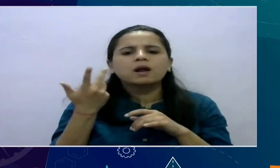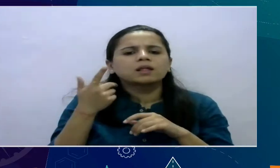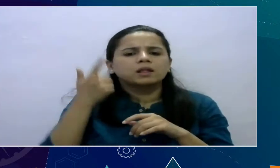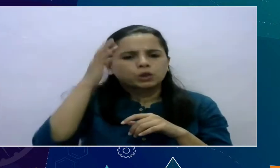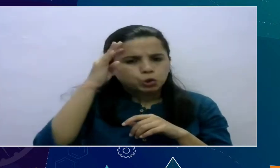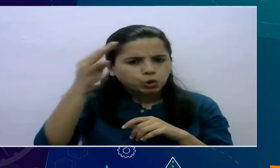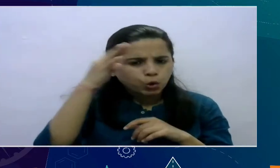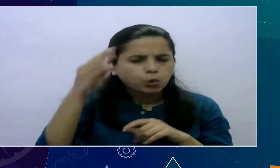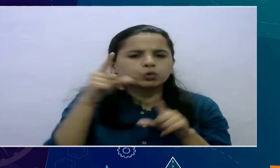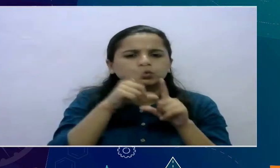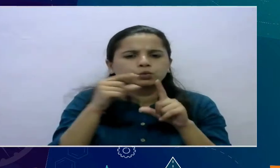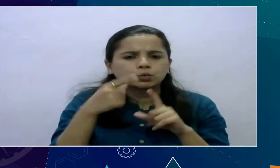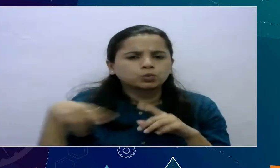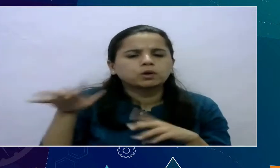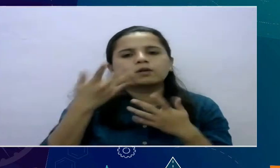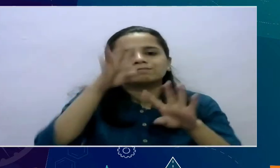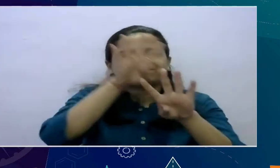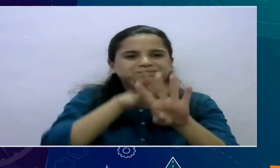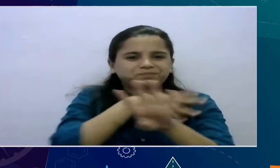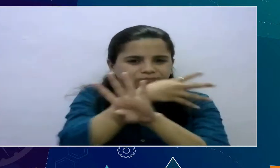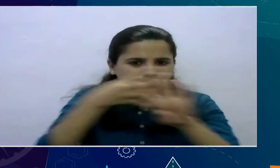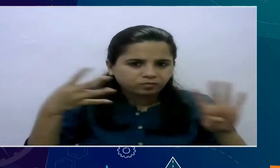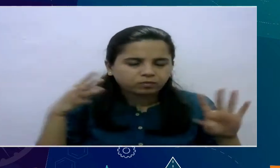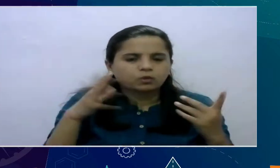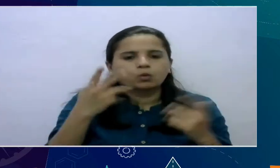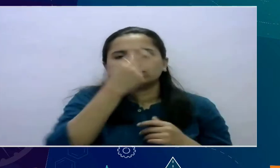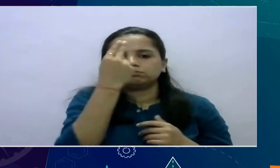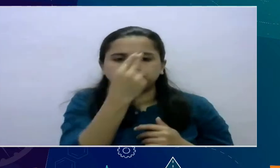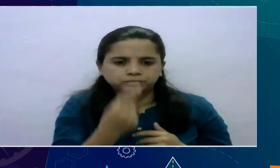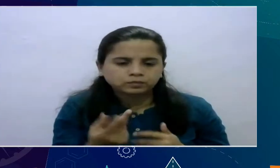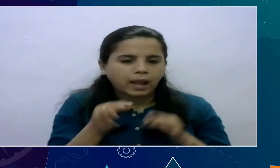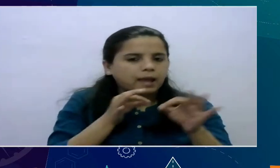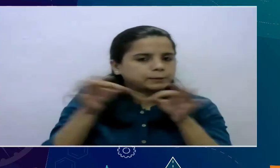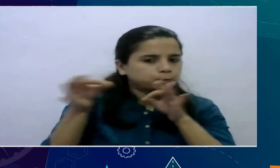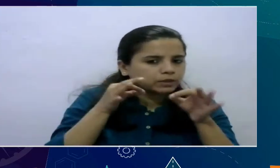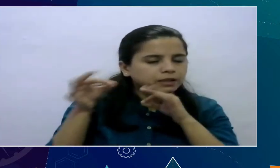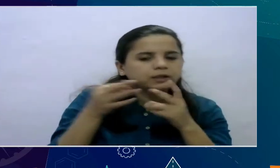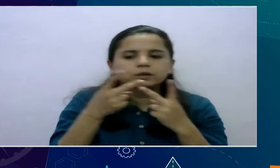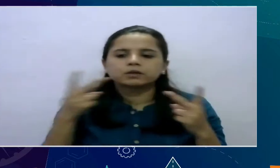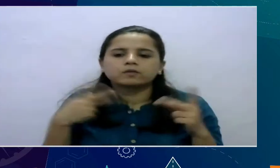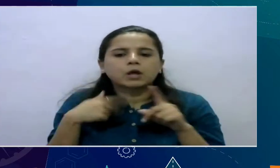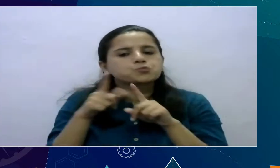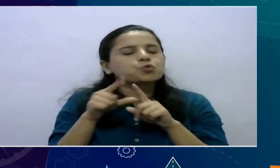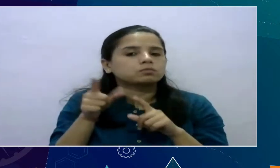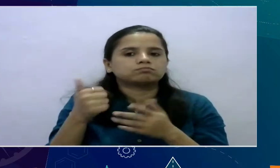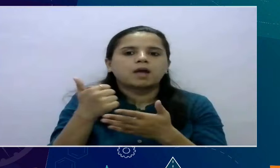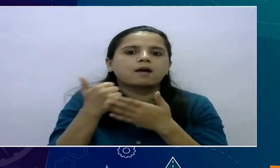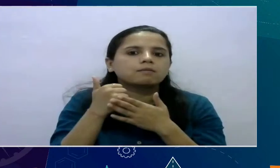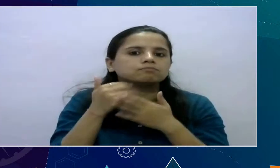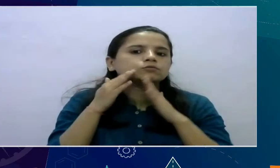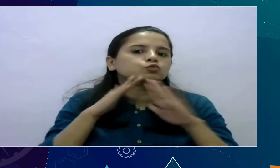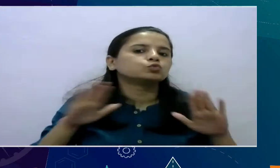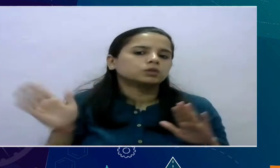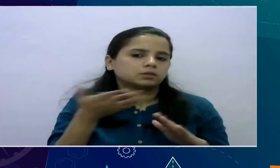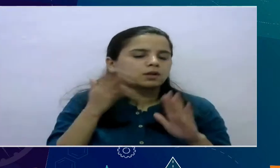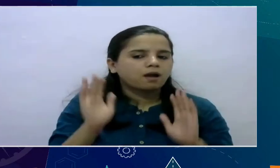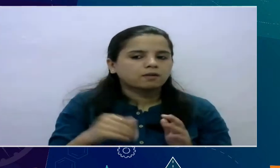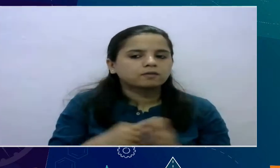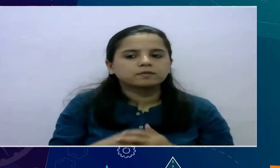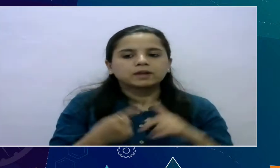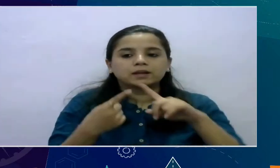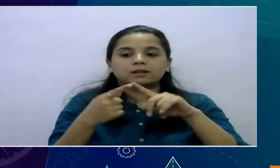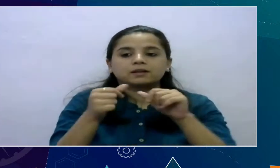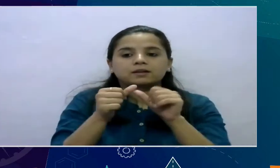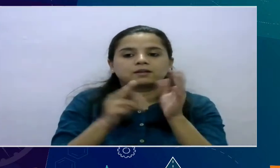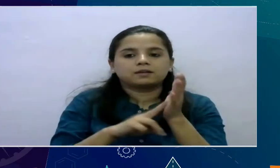maybe some kind of flow chart, some kind of diagrammatic explanation. Of course, that really helps. Wonderful. Okay, ma'am,